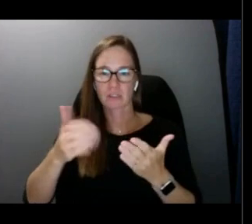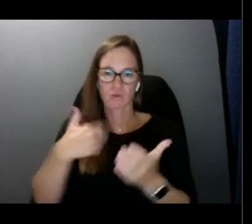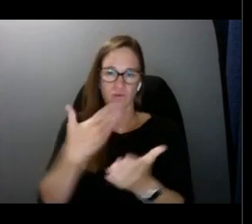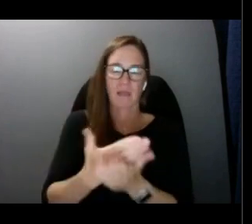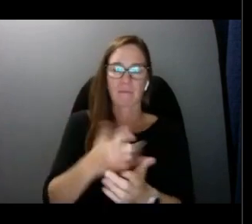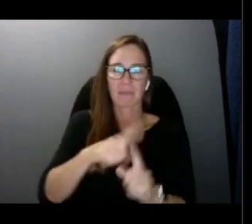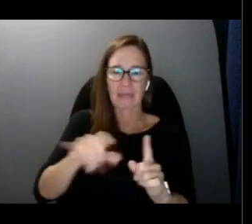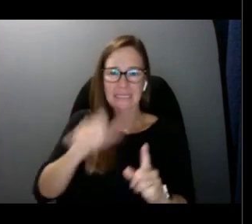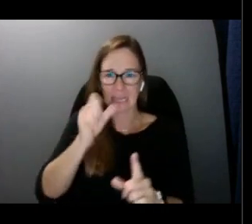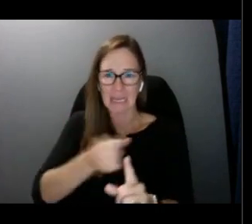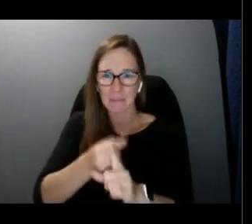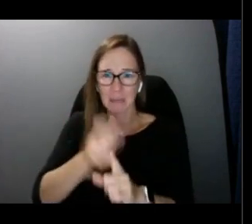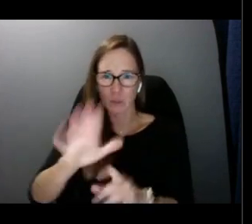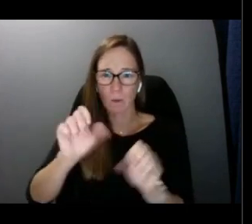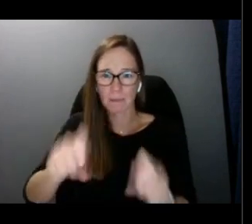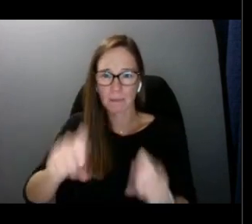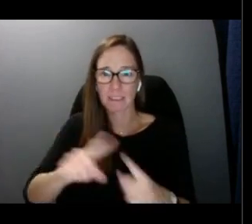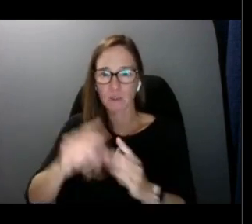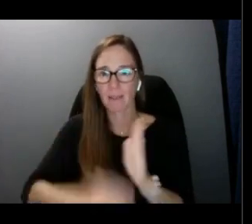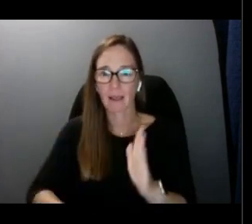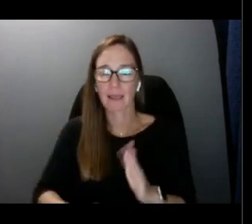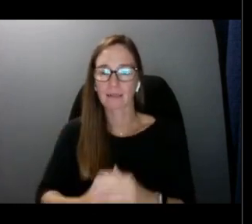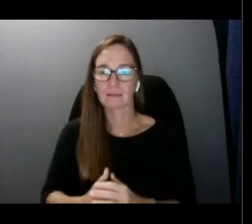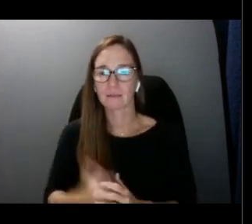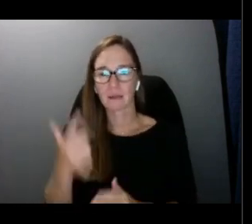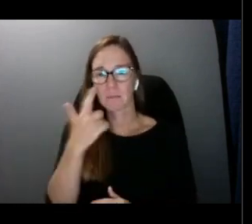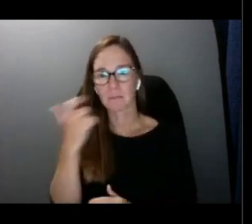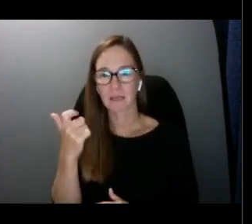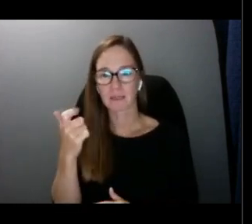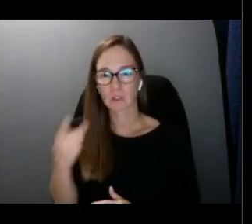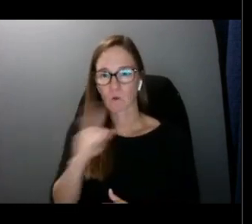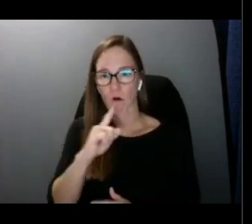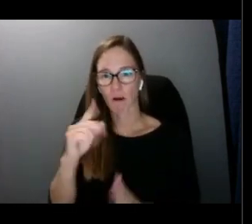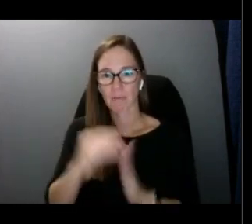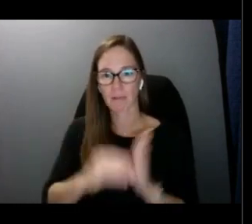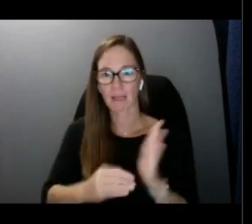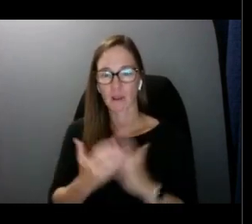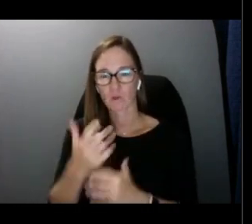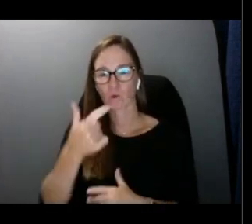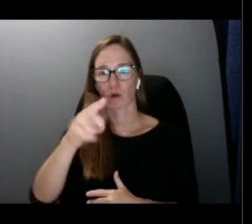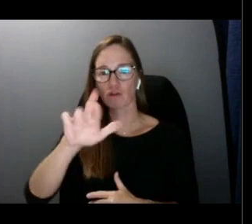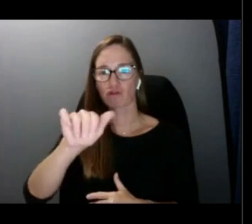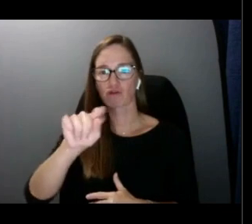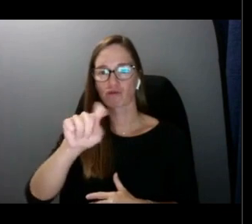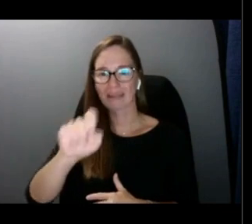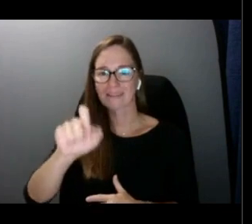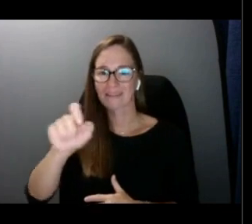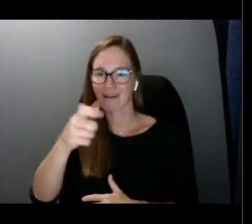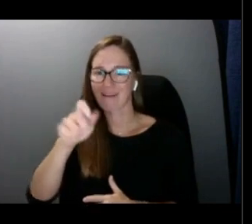impact your ability to apply because you are applying through grants.gov.